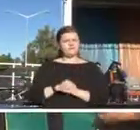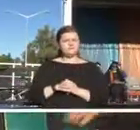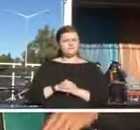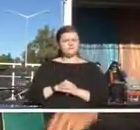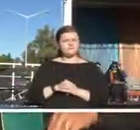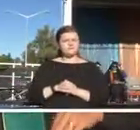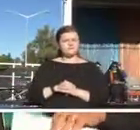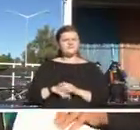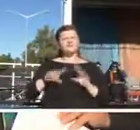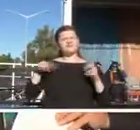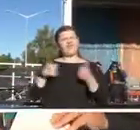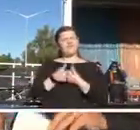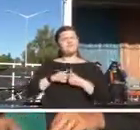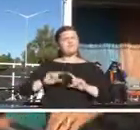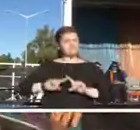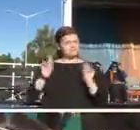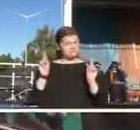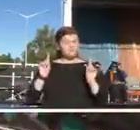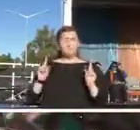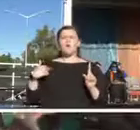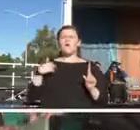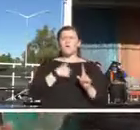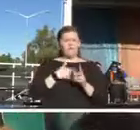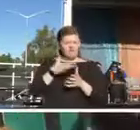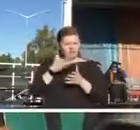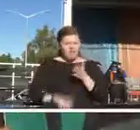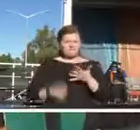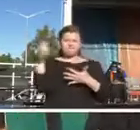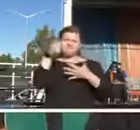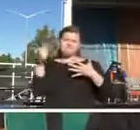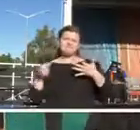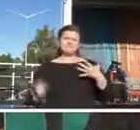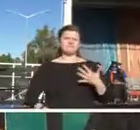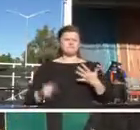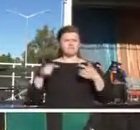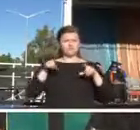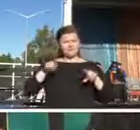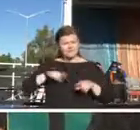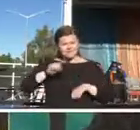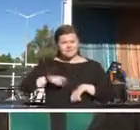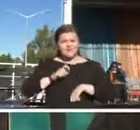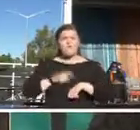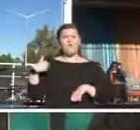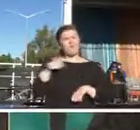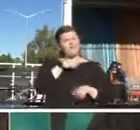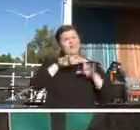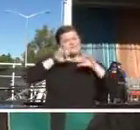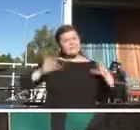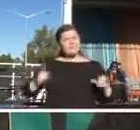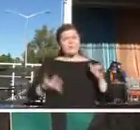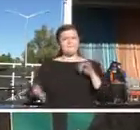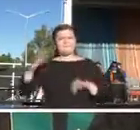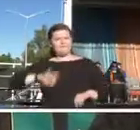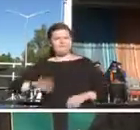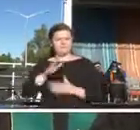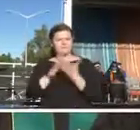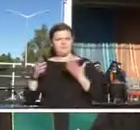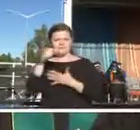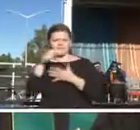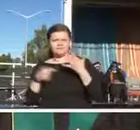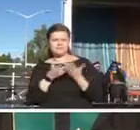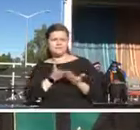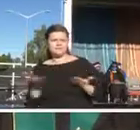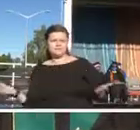challenging, however, with all that we've lost during this time, I want to remind you of what we've gained. Through all of this, we have